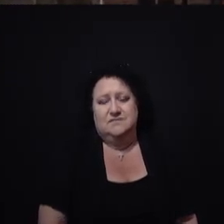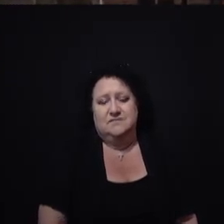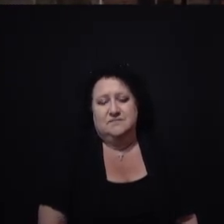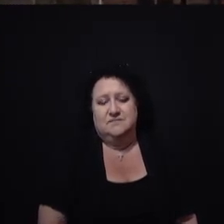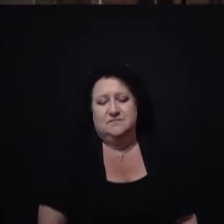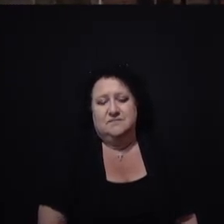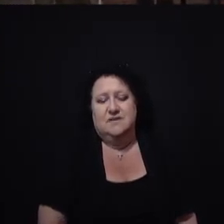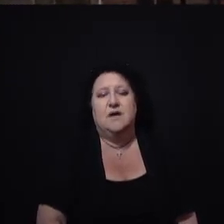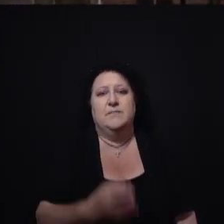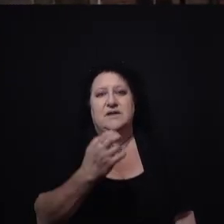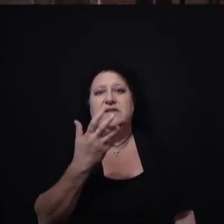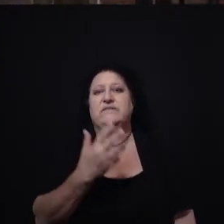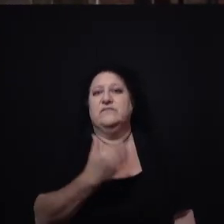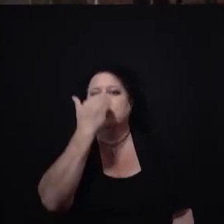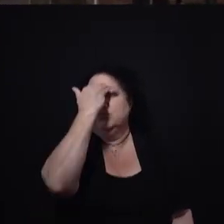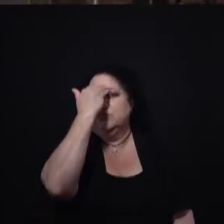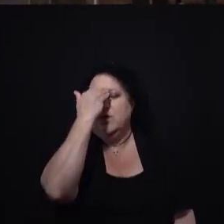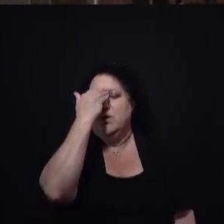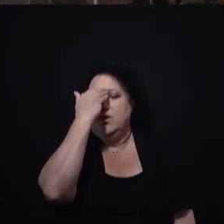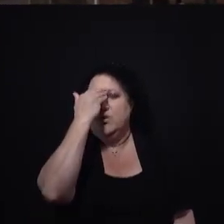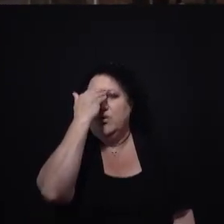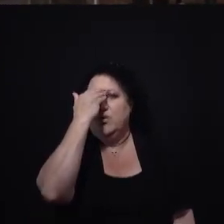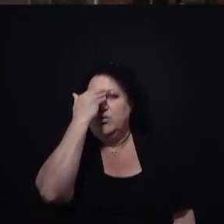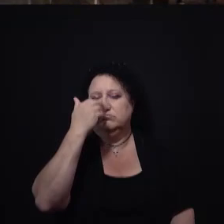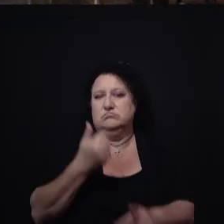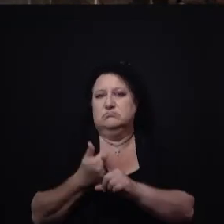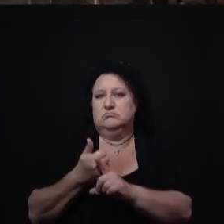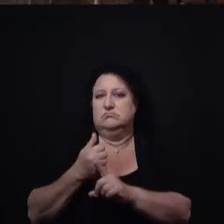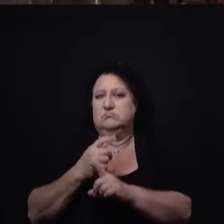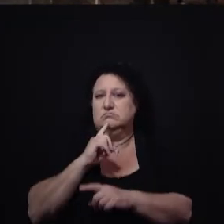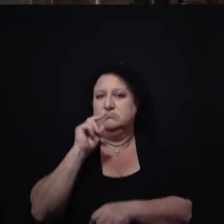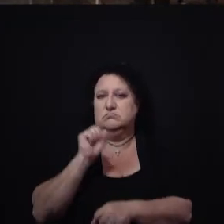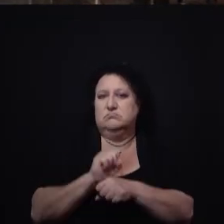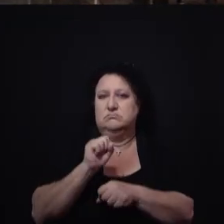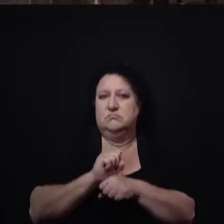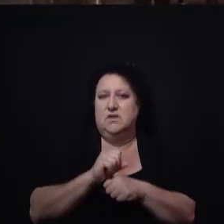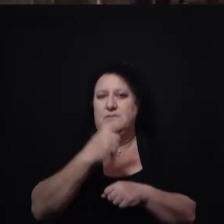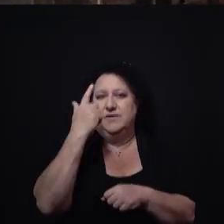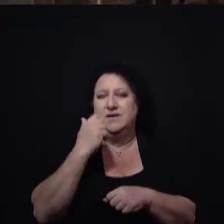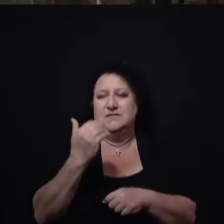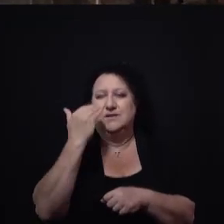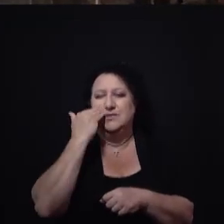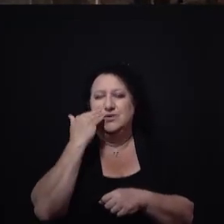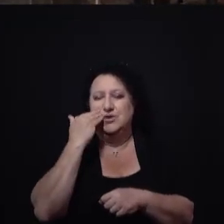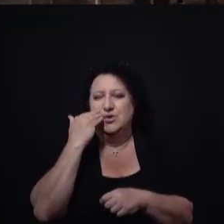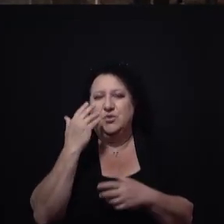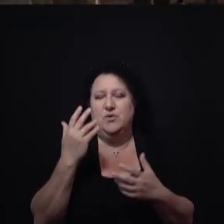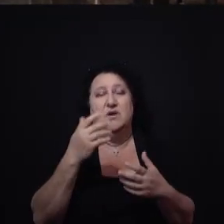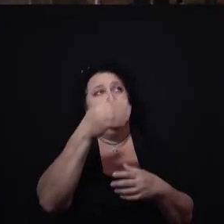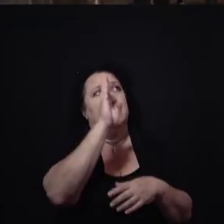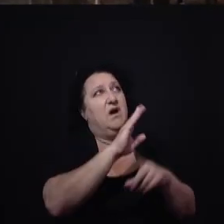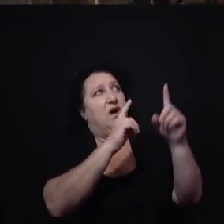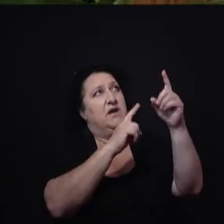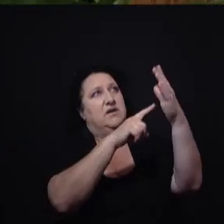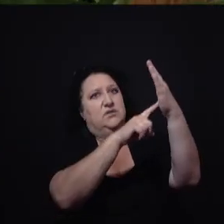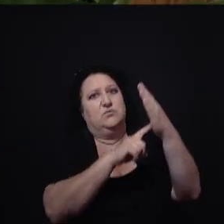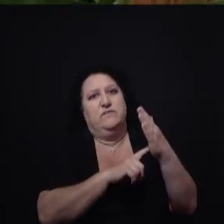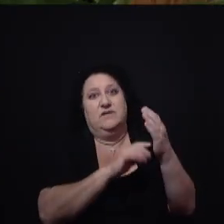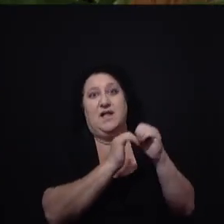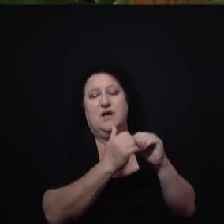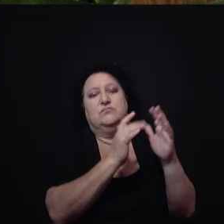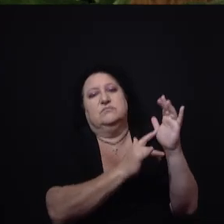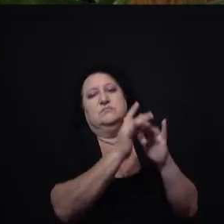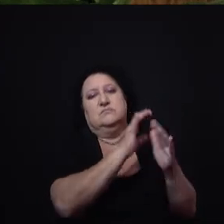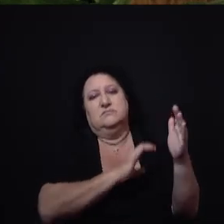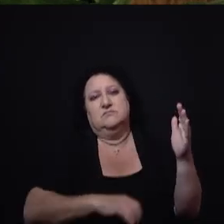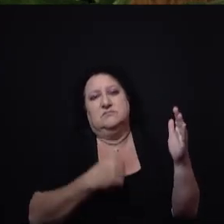But he knew who he was because he knew who God was now being revealed as in Jesus Christ. He says, I'm grateful to Christ